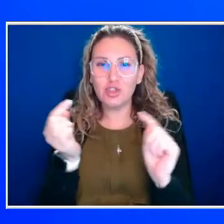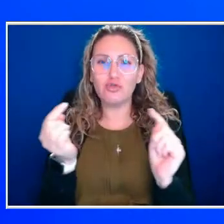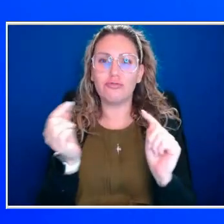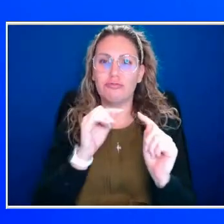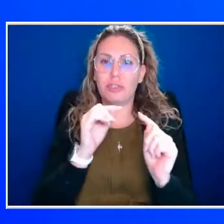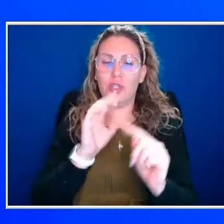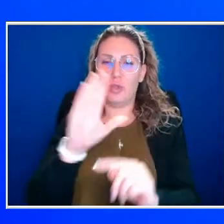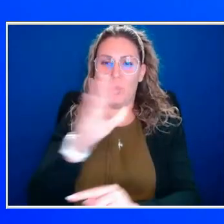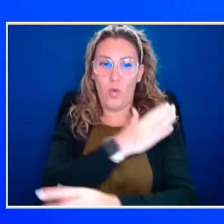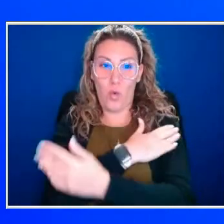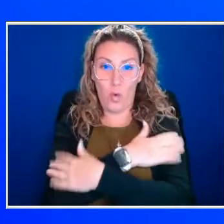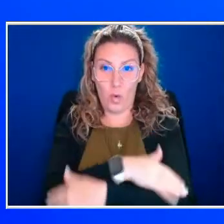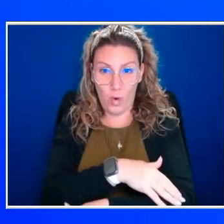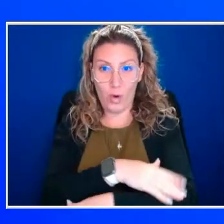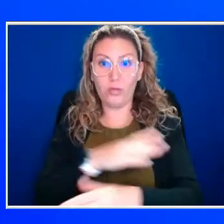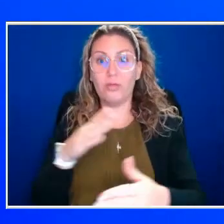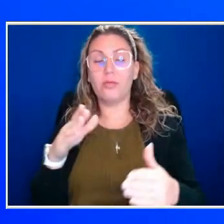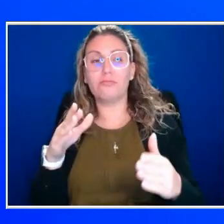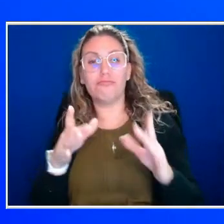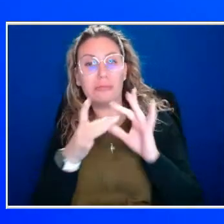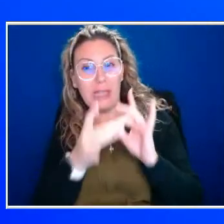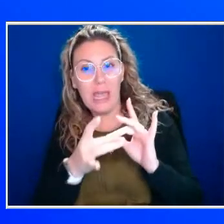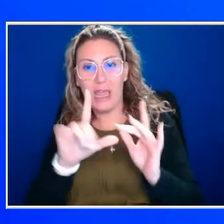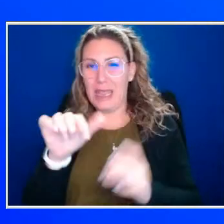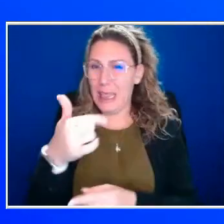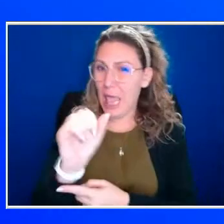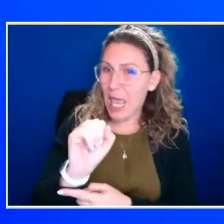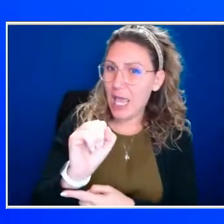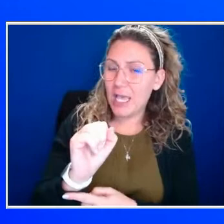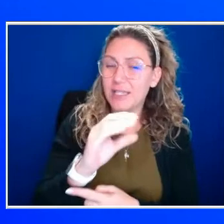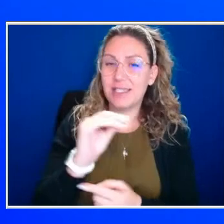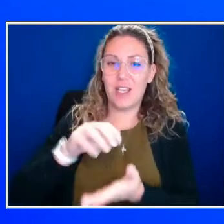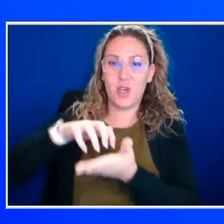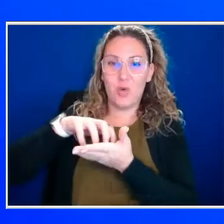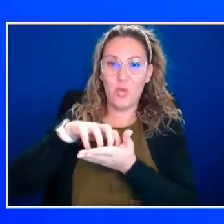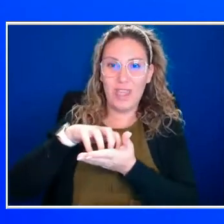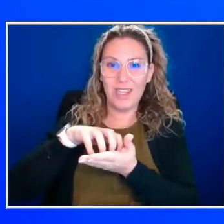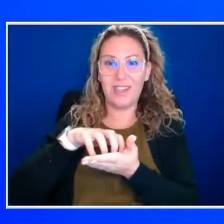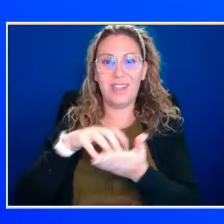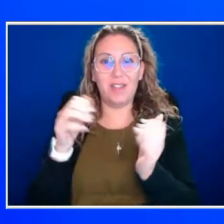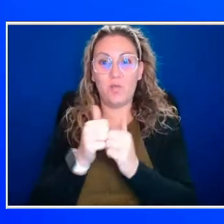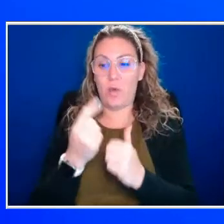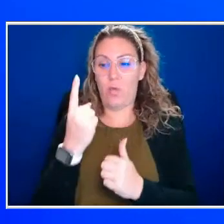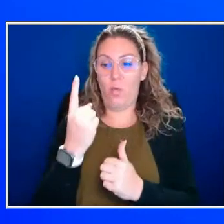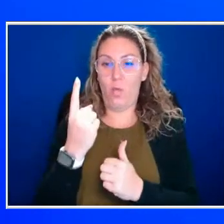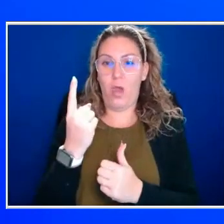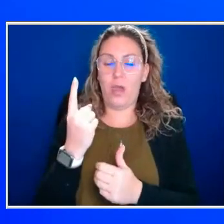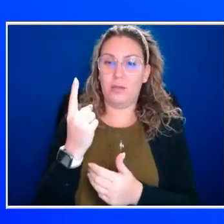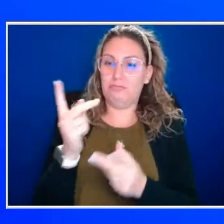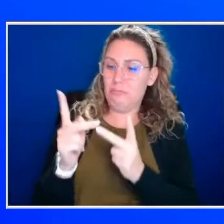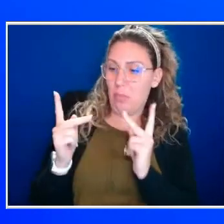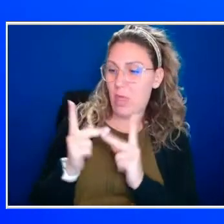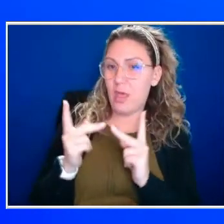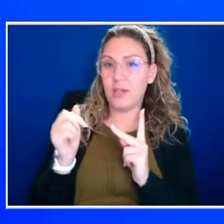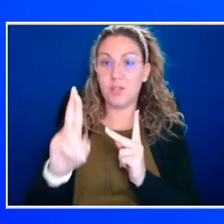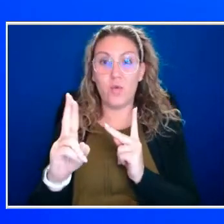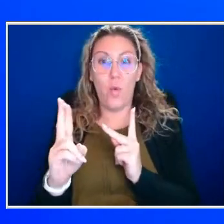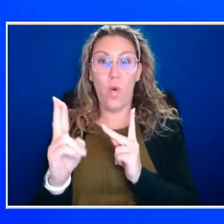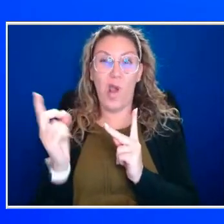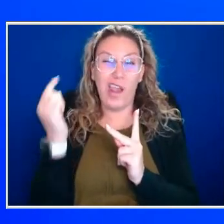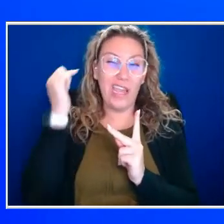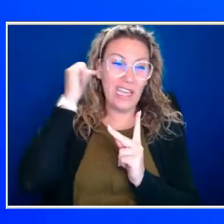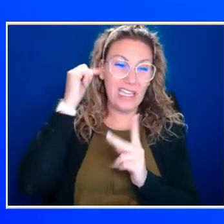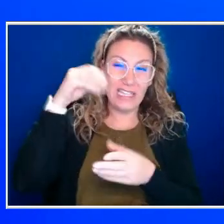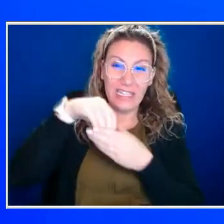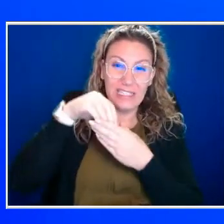can lead to balance issues. And then weakness, especially if it's weakness just in one spot, or inner ear problems. But that's balance,